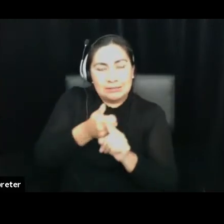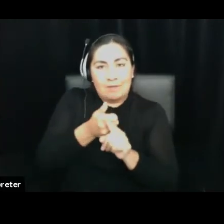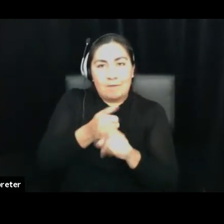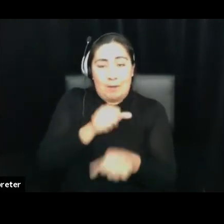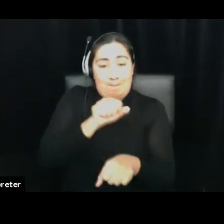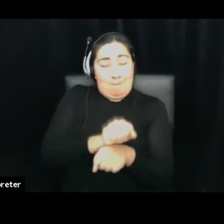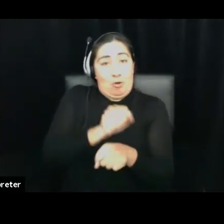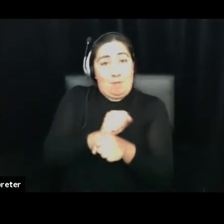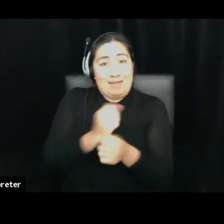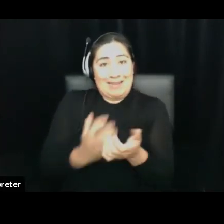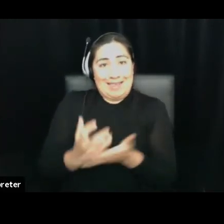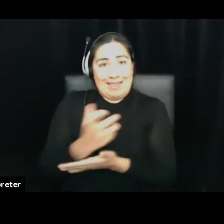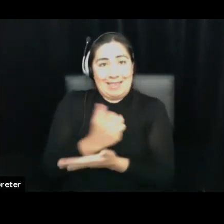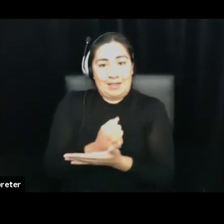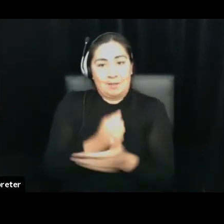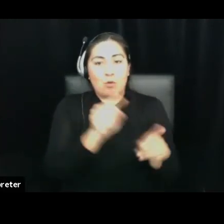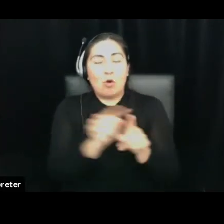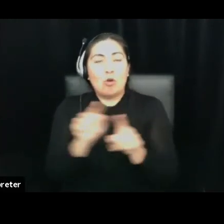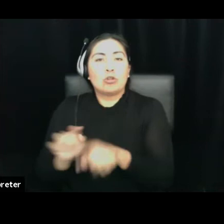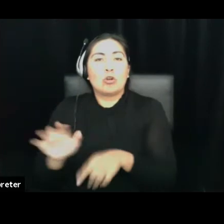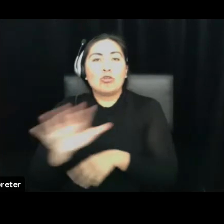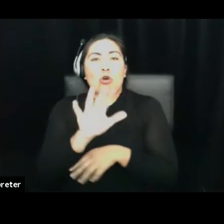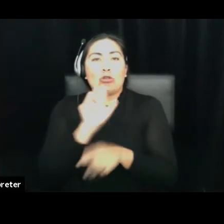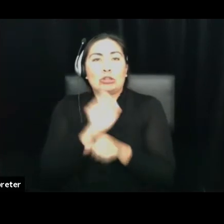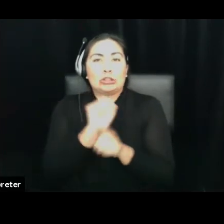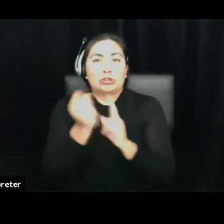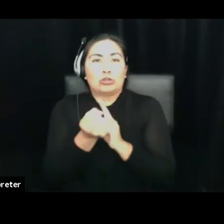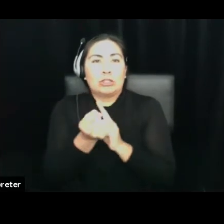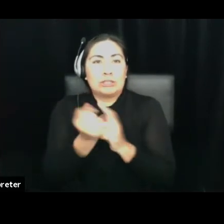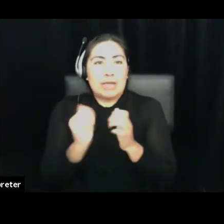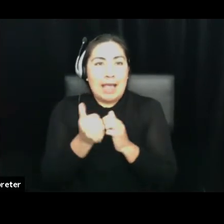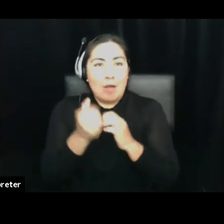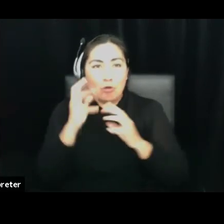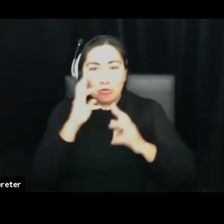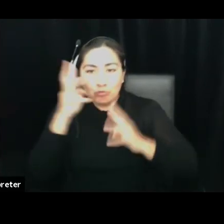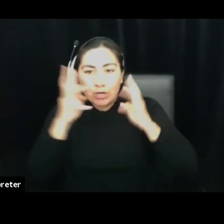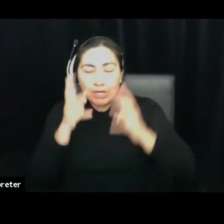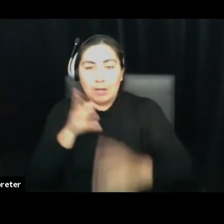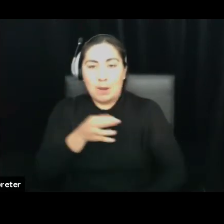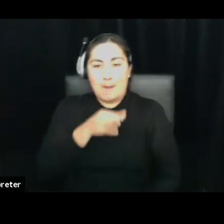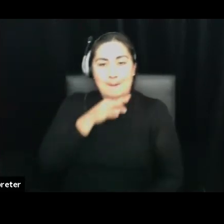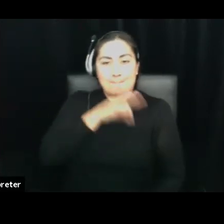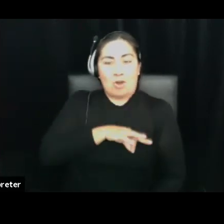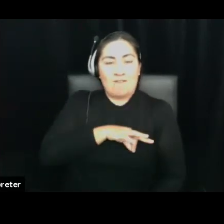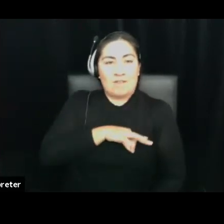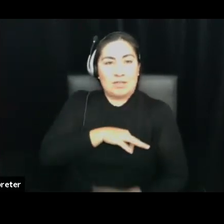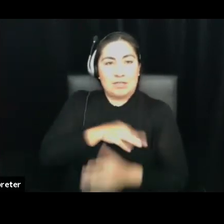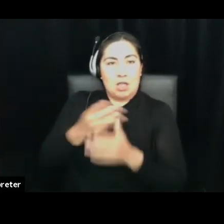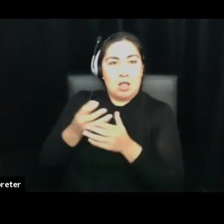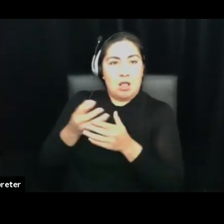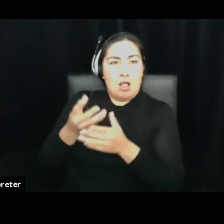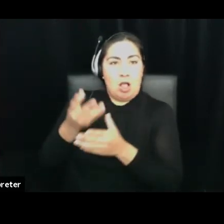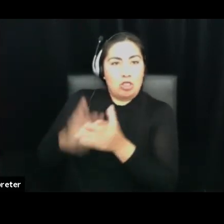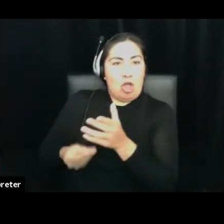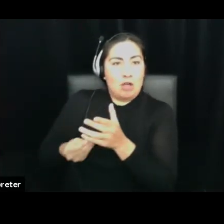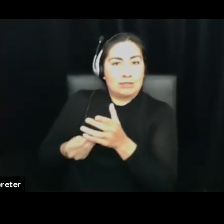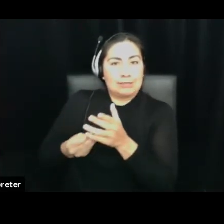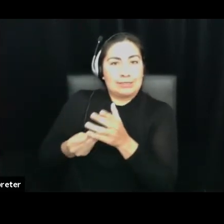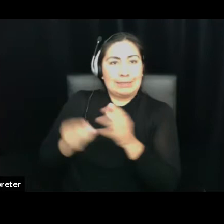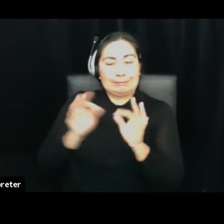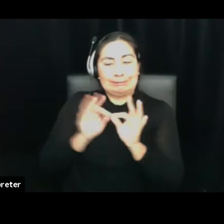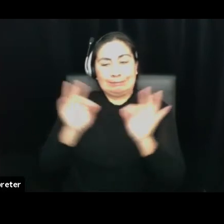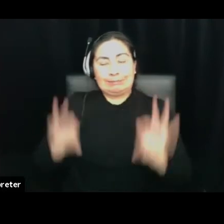and your current situation by creating profit and loss statements for 2019